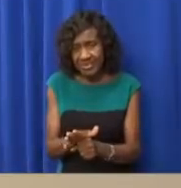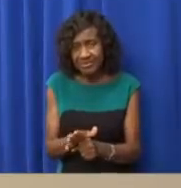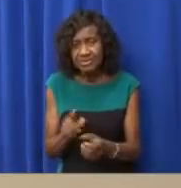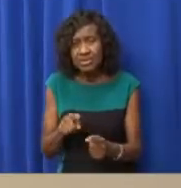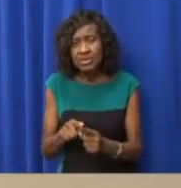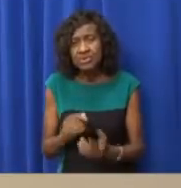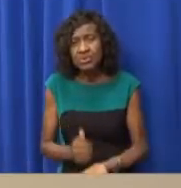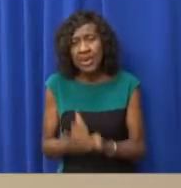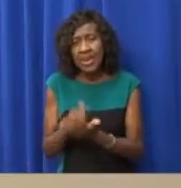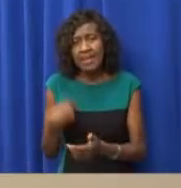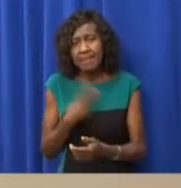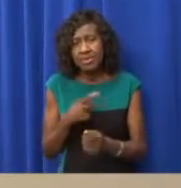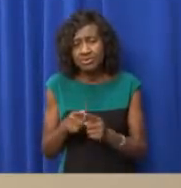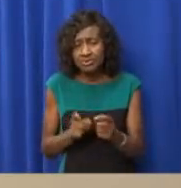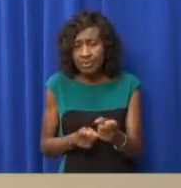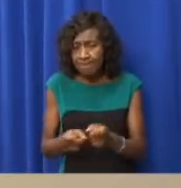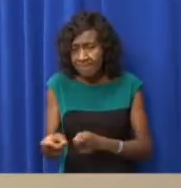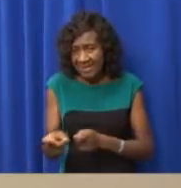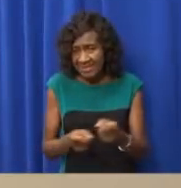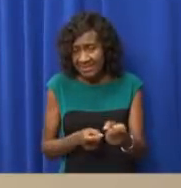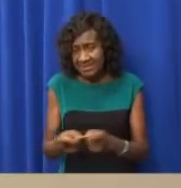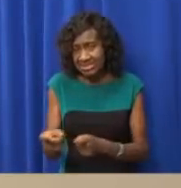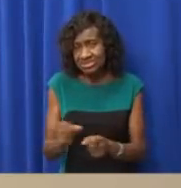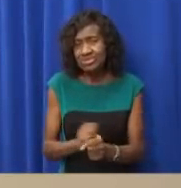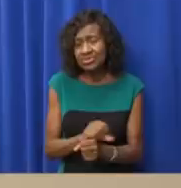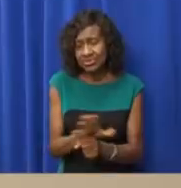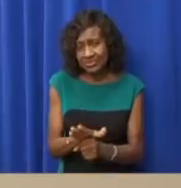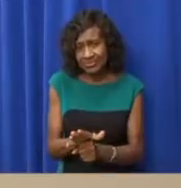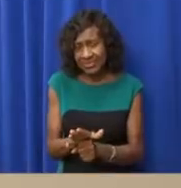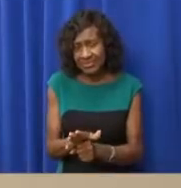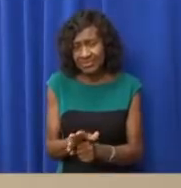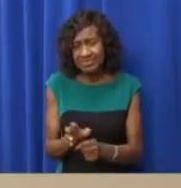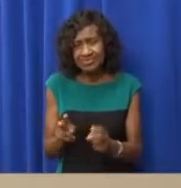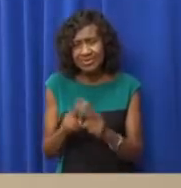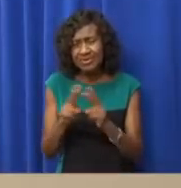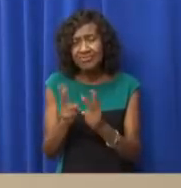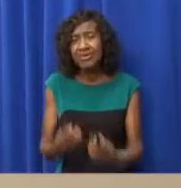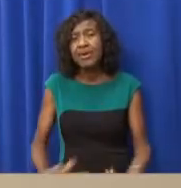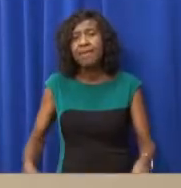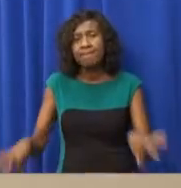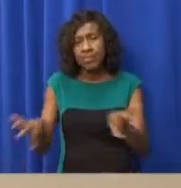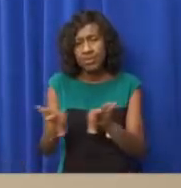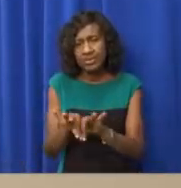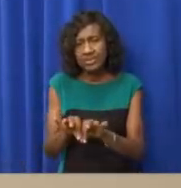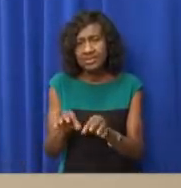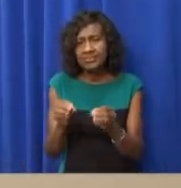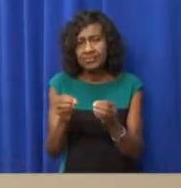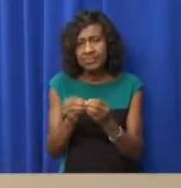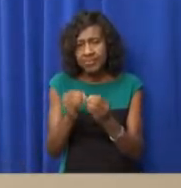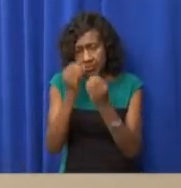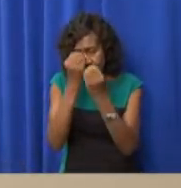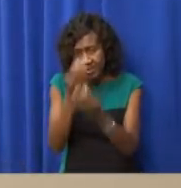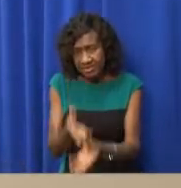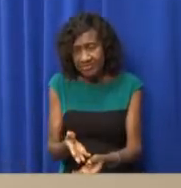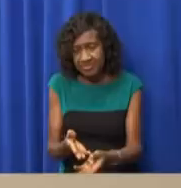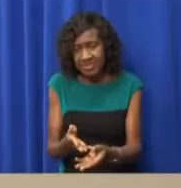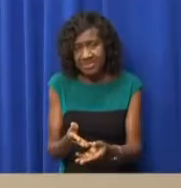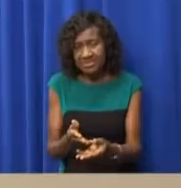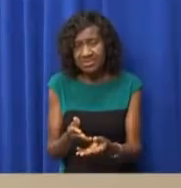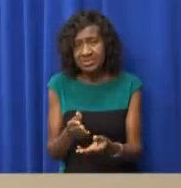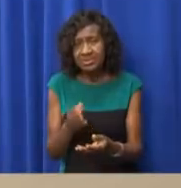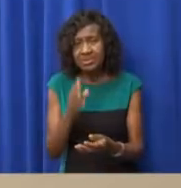forward with this is obviously extremely important. So for more information and application and medical forms, visit